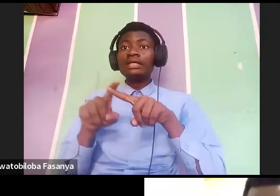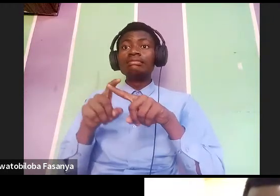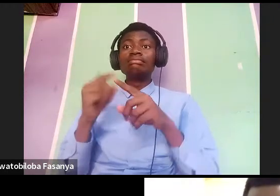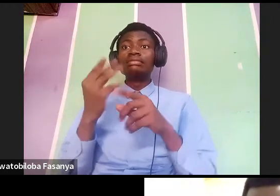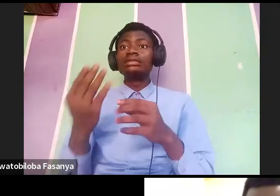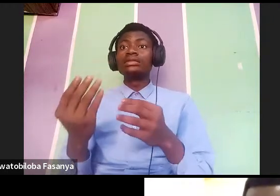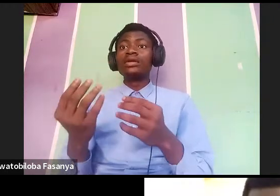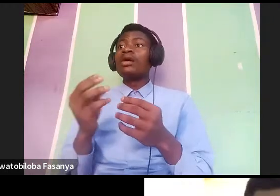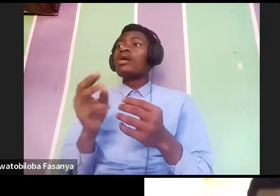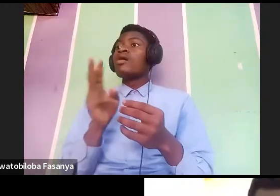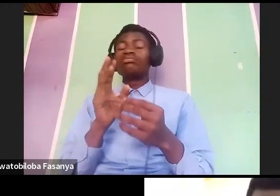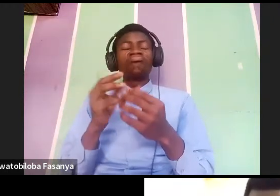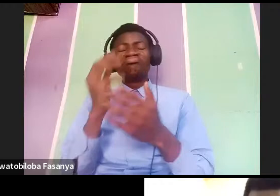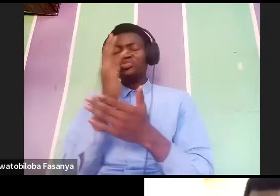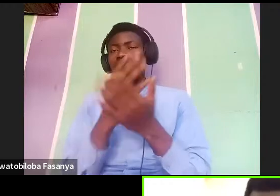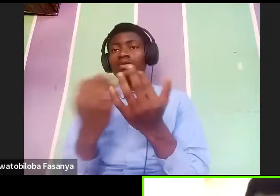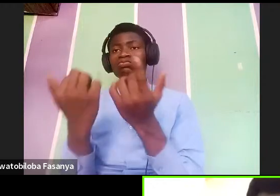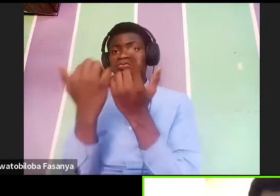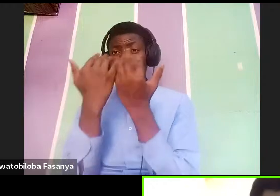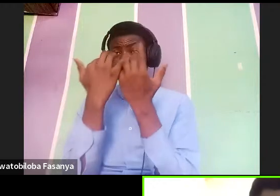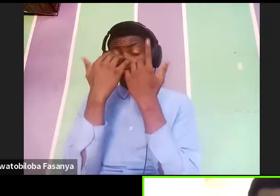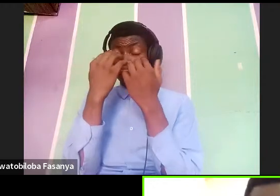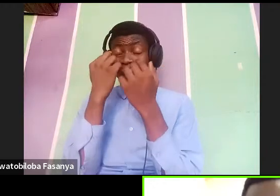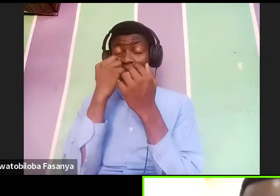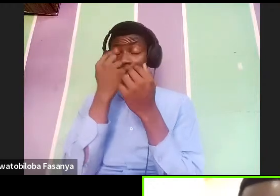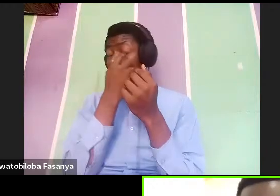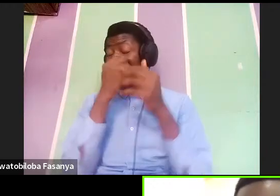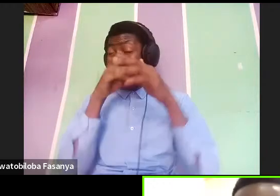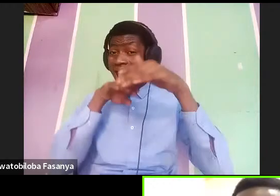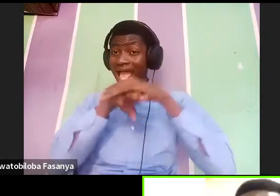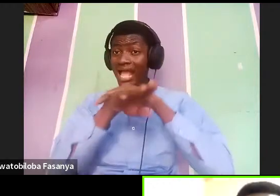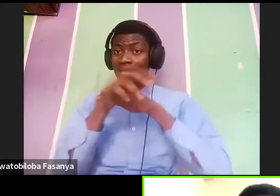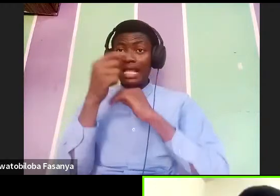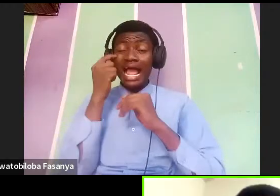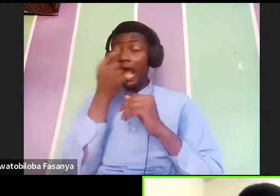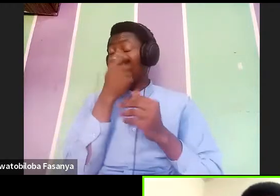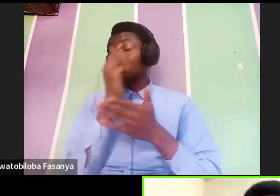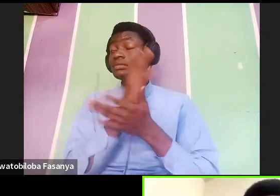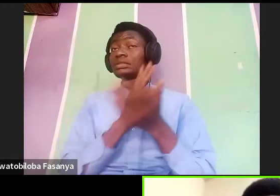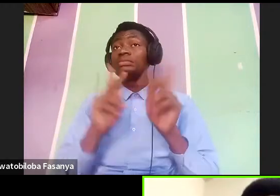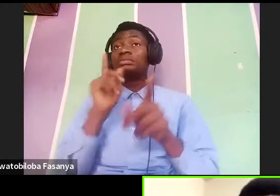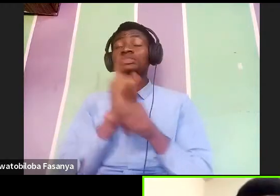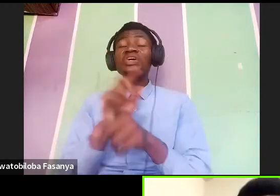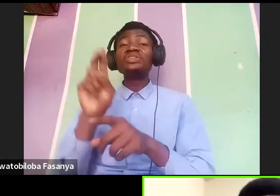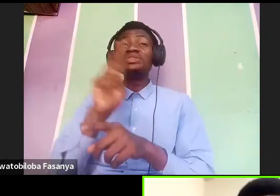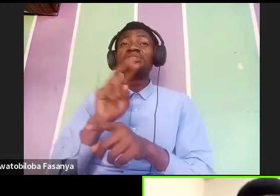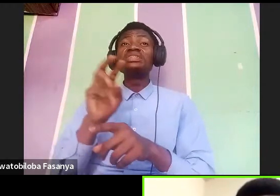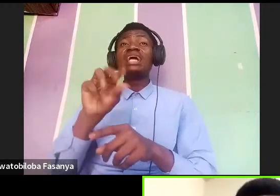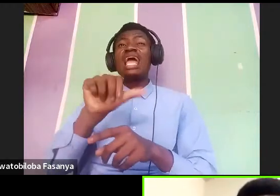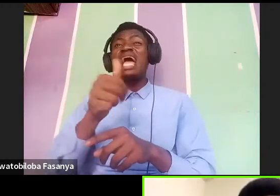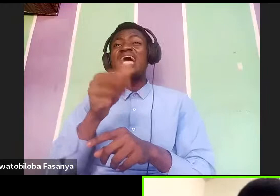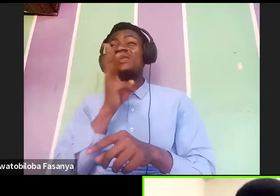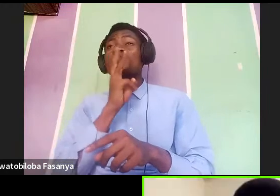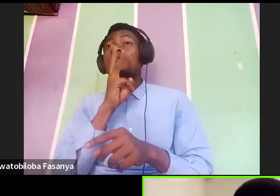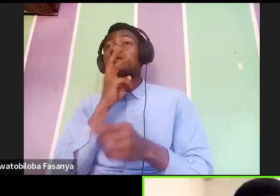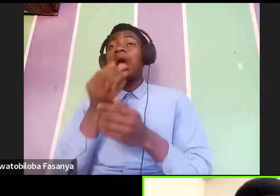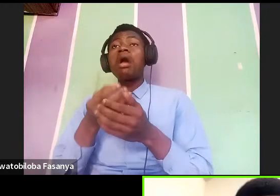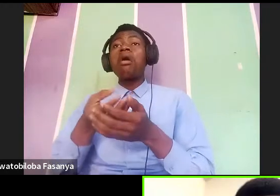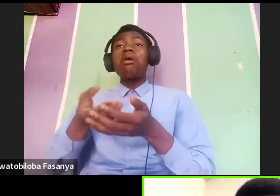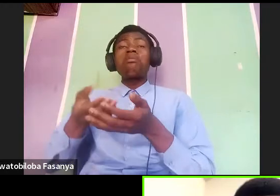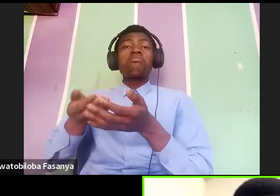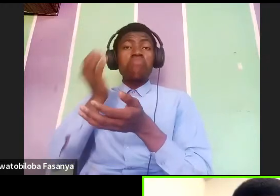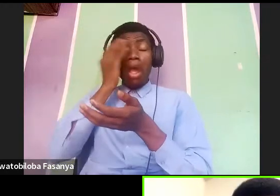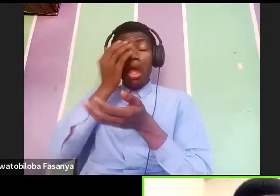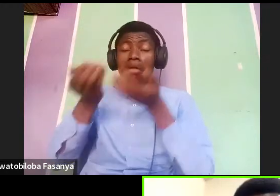to to clean the eye or bathe the eyes, and that would cause contamination to the eye and then probably